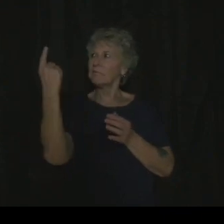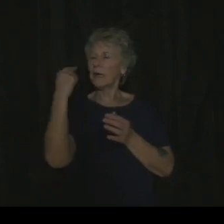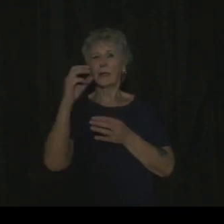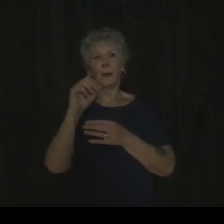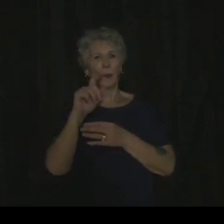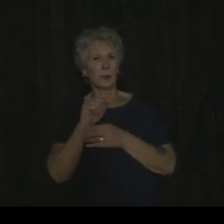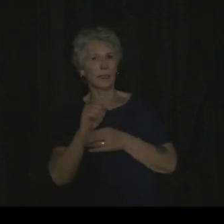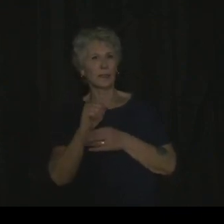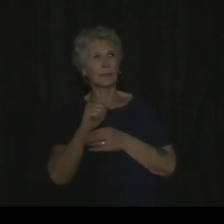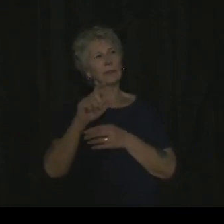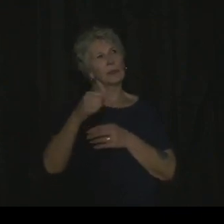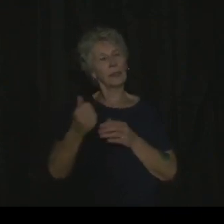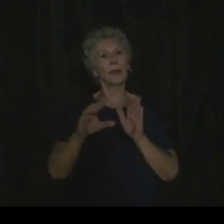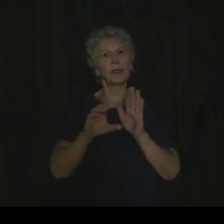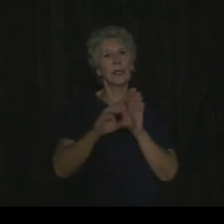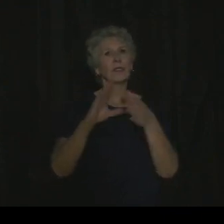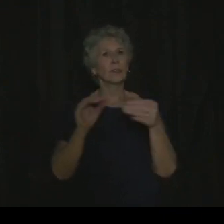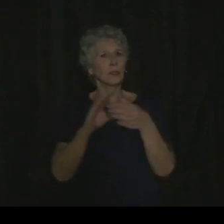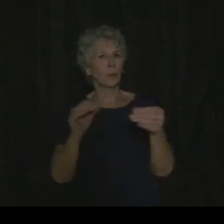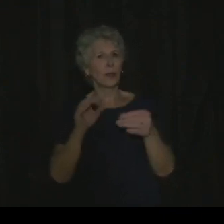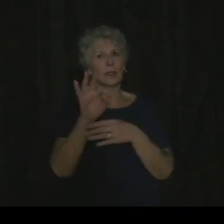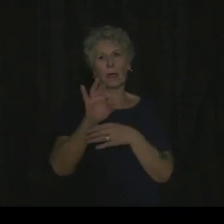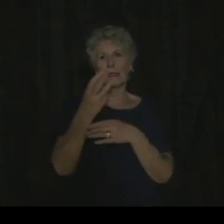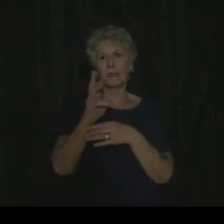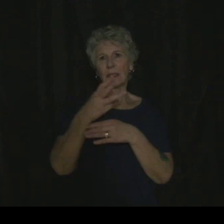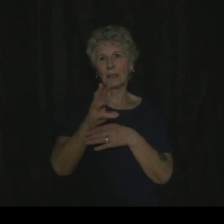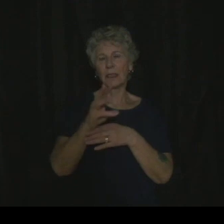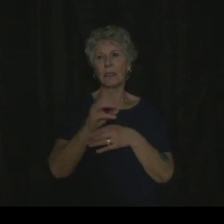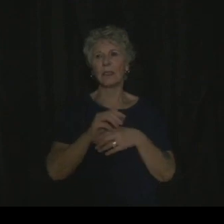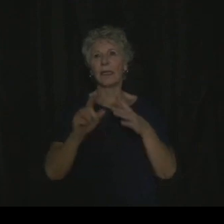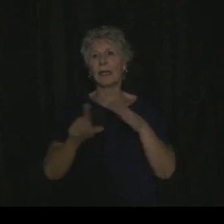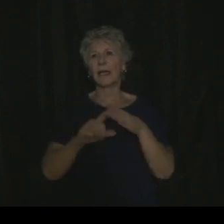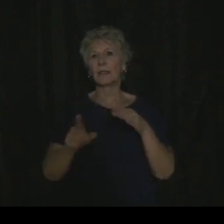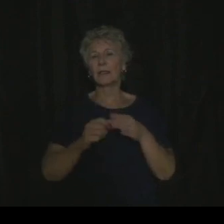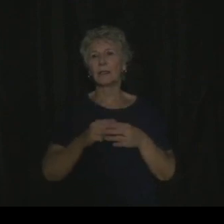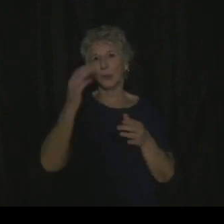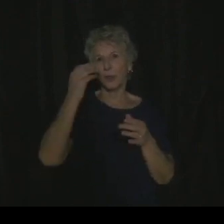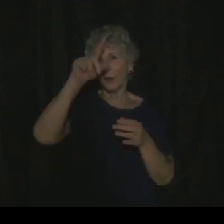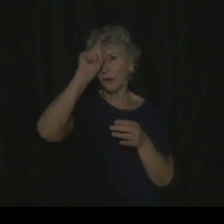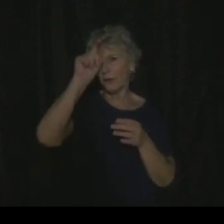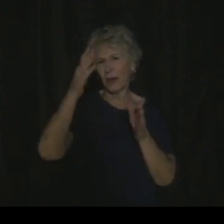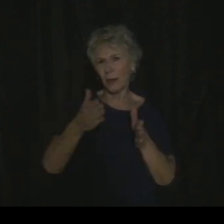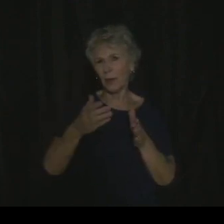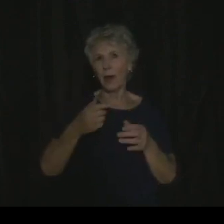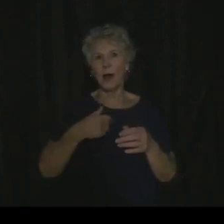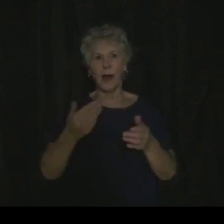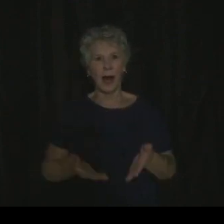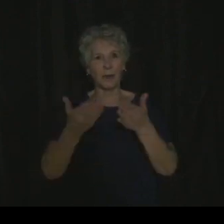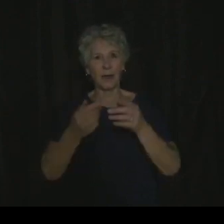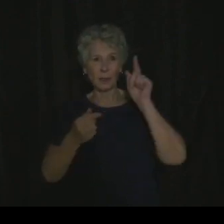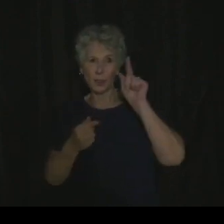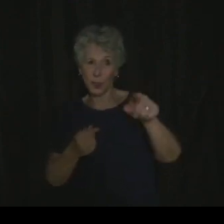another illustration, Exodus 9:16, the person of Pharaoh. And we know Pharaoh, he says, I raised you